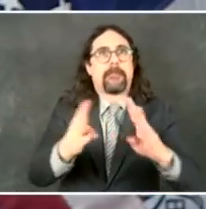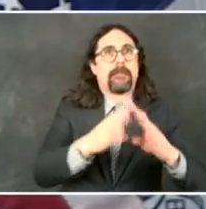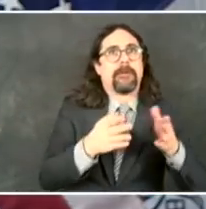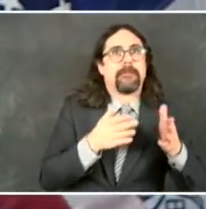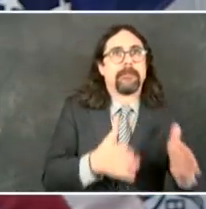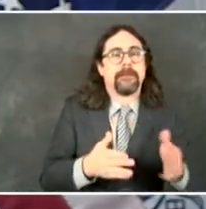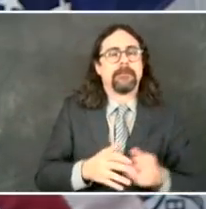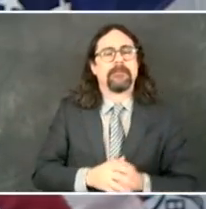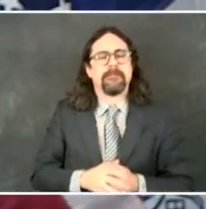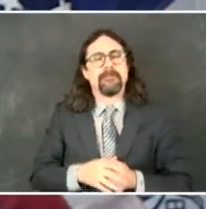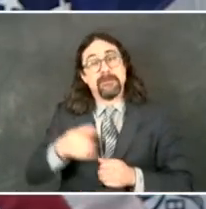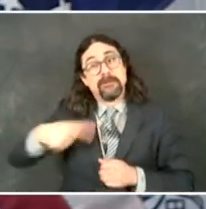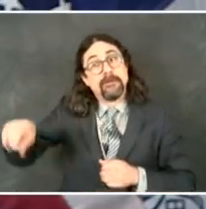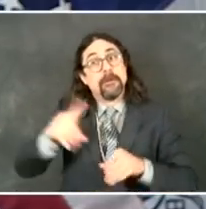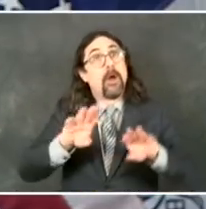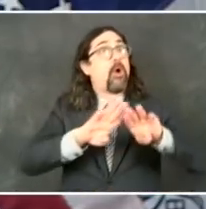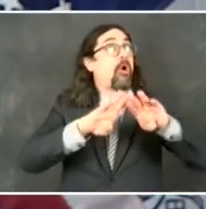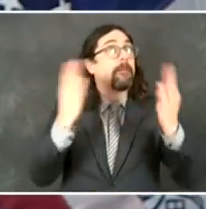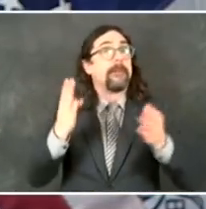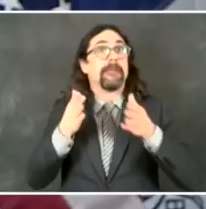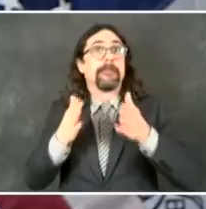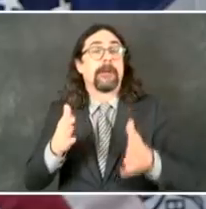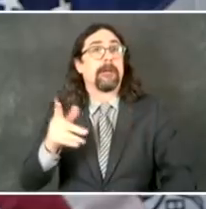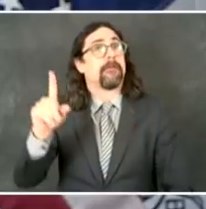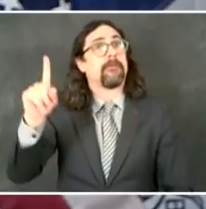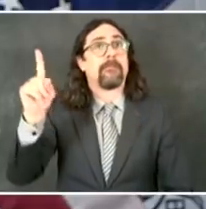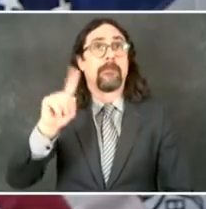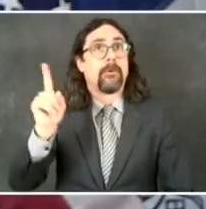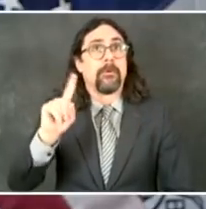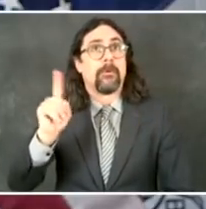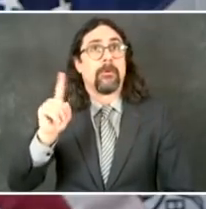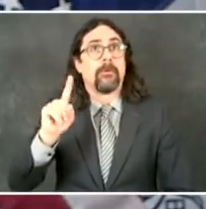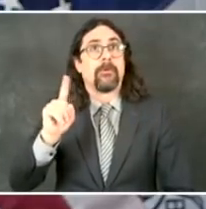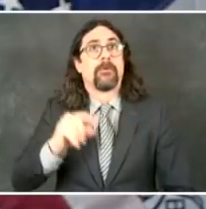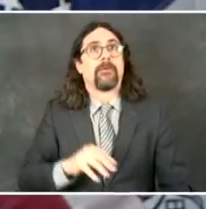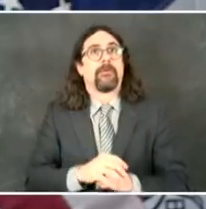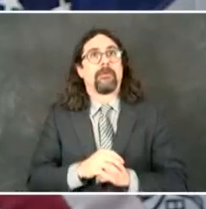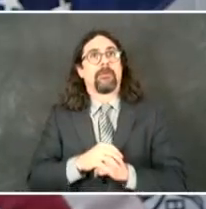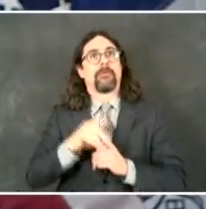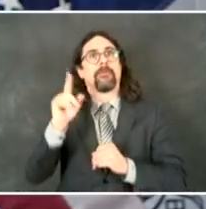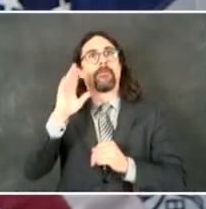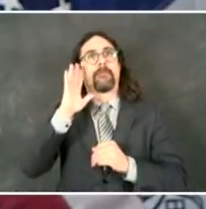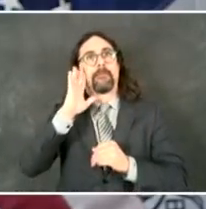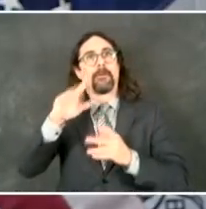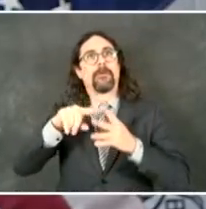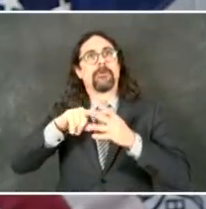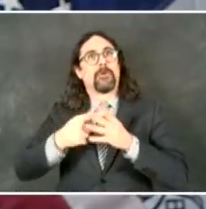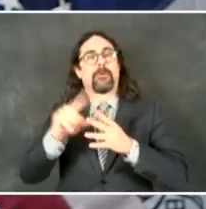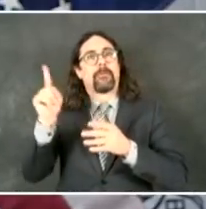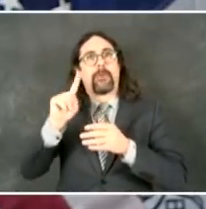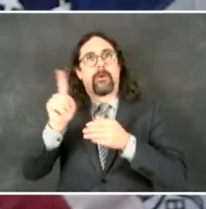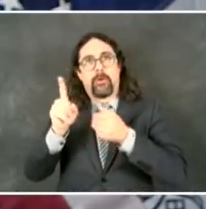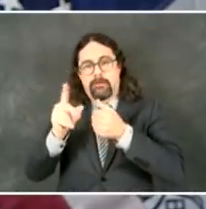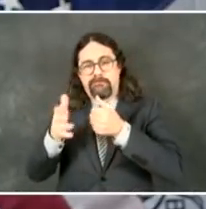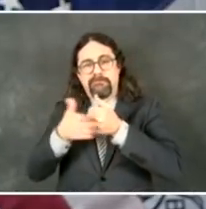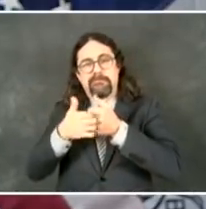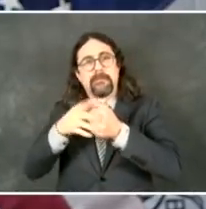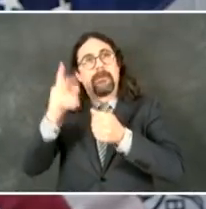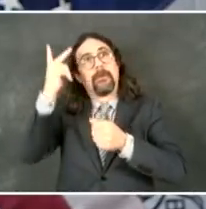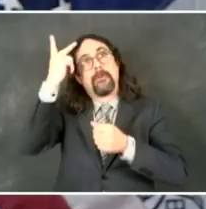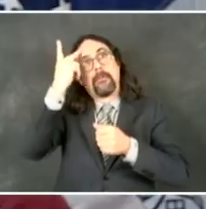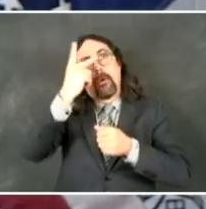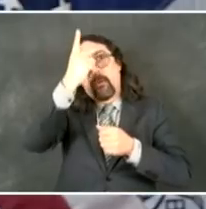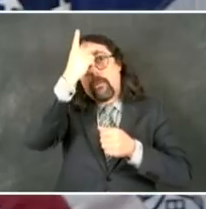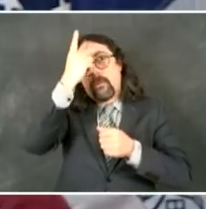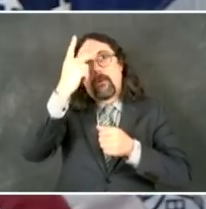that oftentimes we're seeing that immediate area getting very crowded. That's an obvious opportunity. Those streets